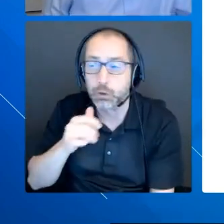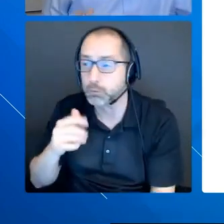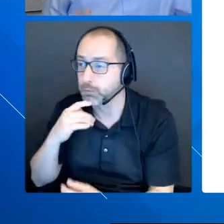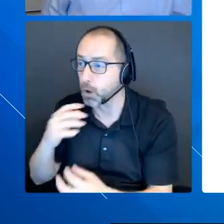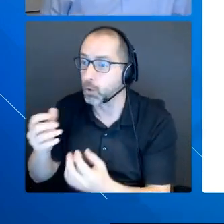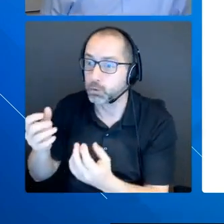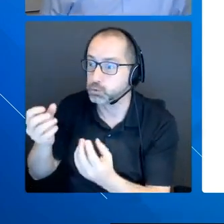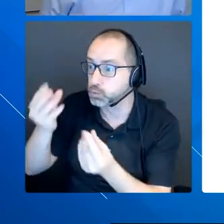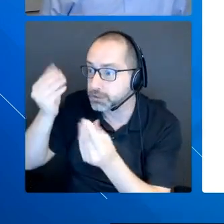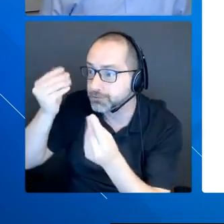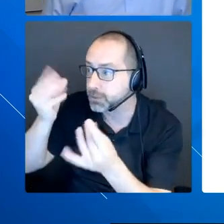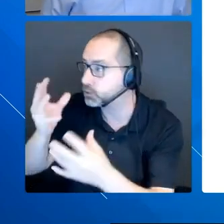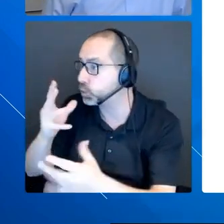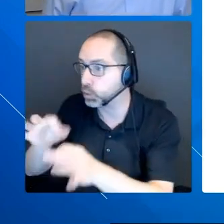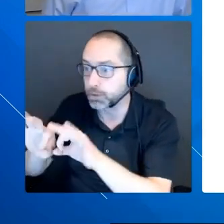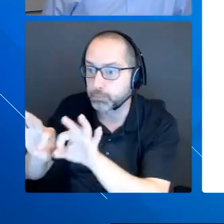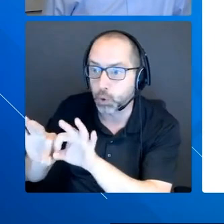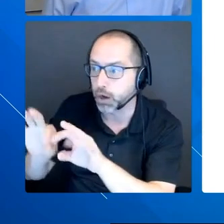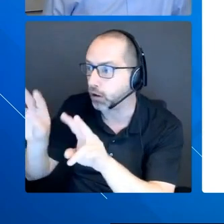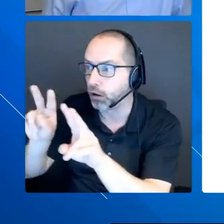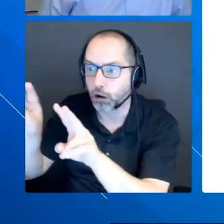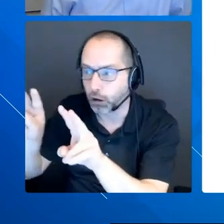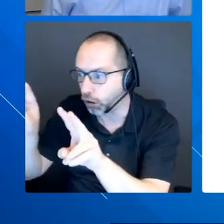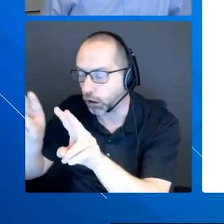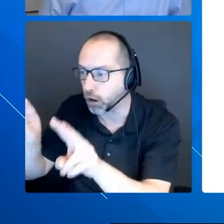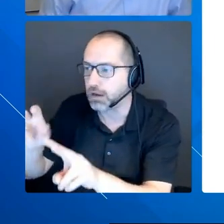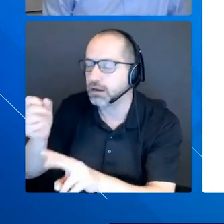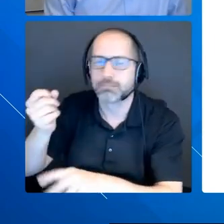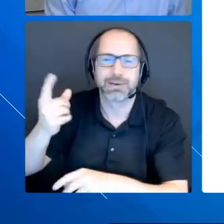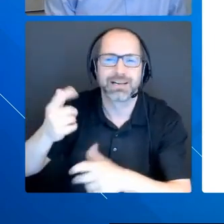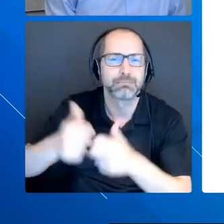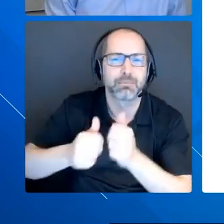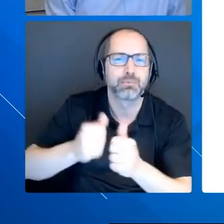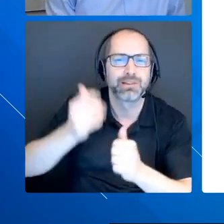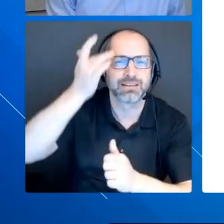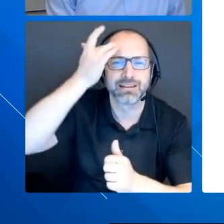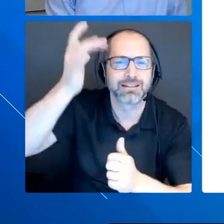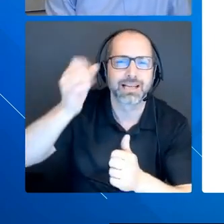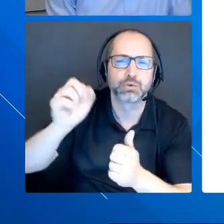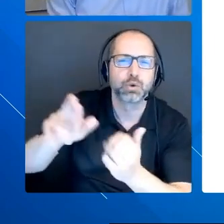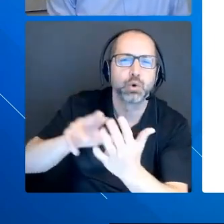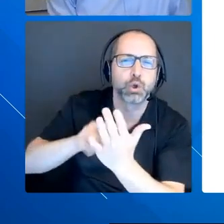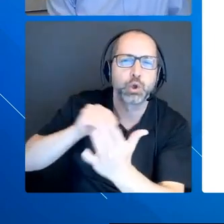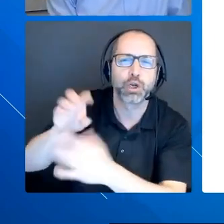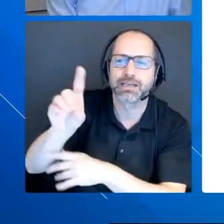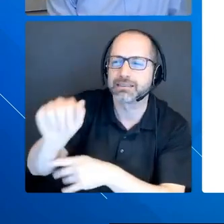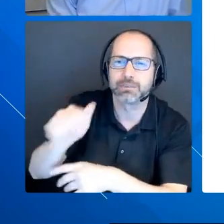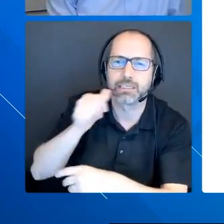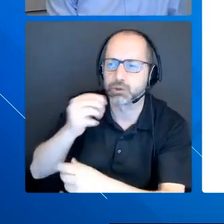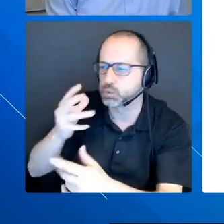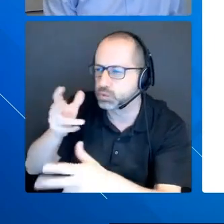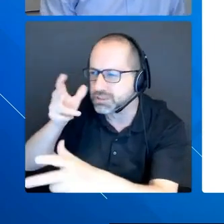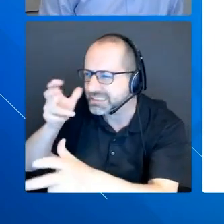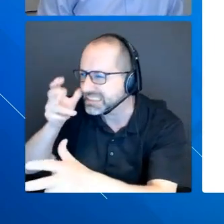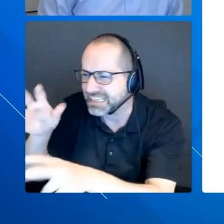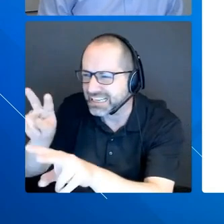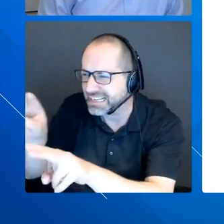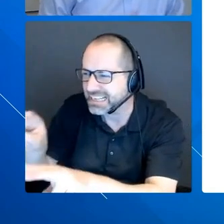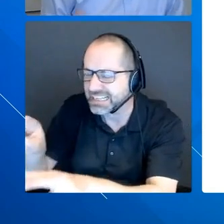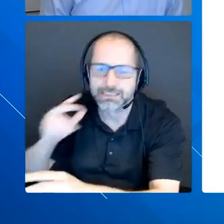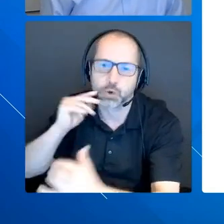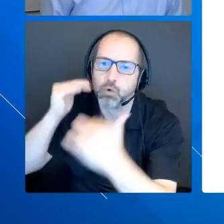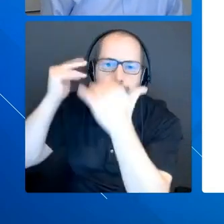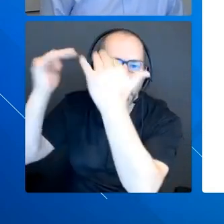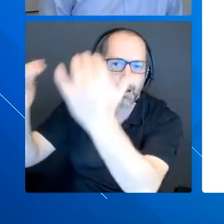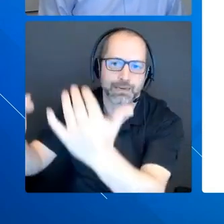you. Problem is, it's very hard for somebody with a intellectual learning disability to consume, to understand. It's just overwhelming.